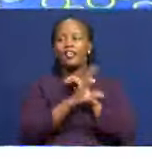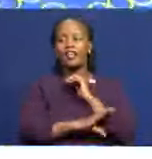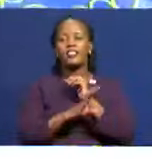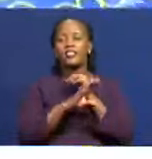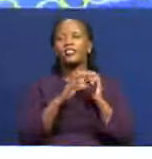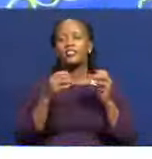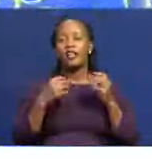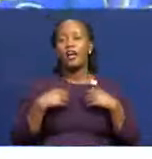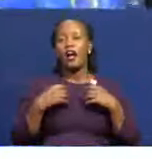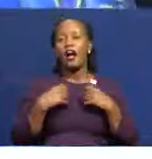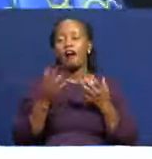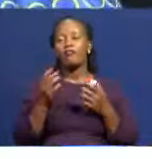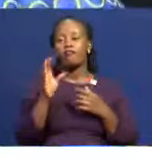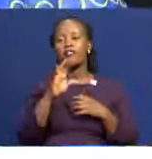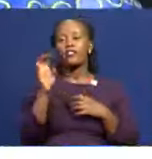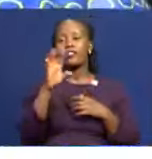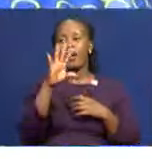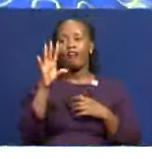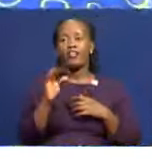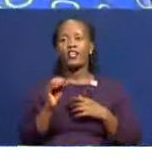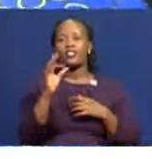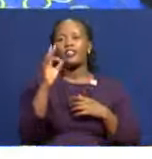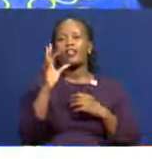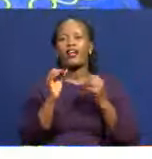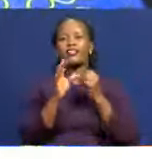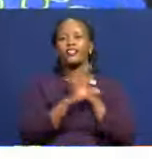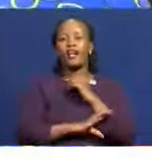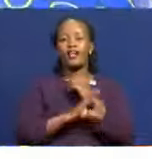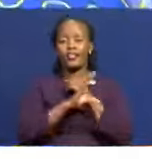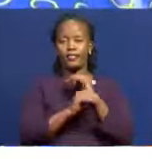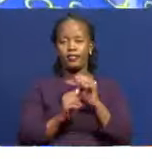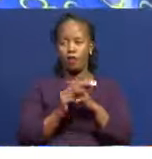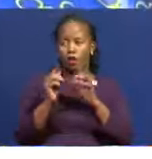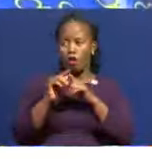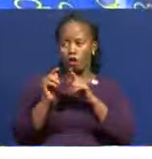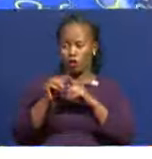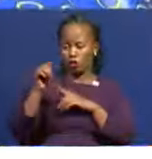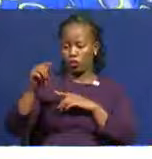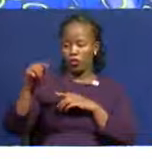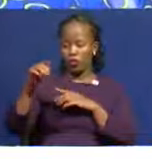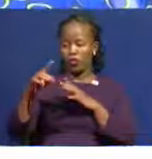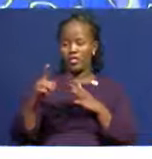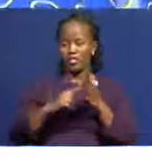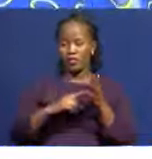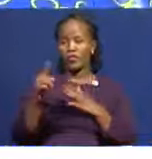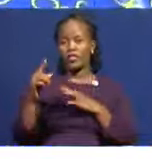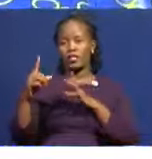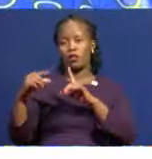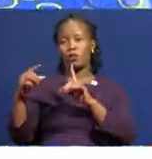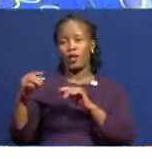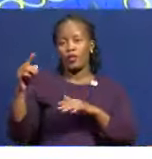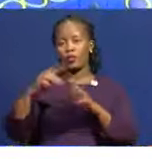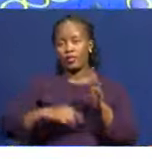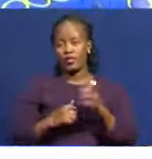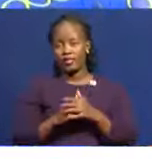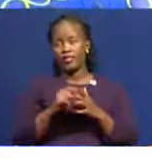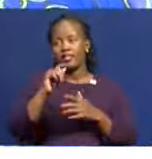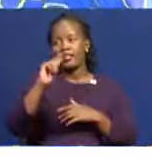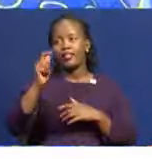30 ambao pia wanasherekea hii siku na hii wiki ambayo inaanza tunasema ya kwamba wa